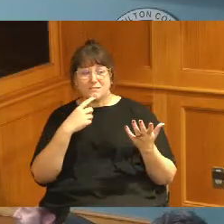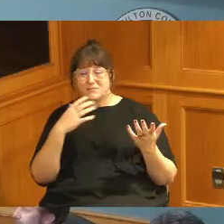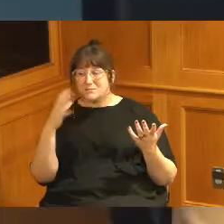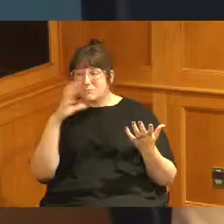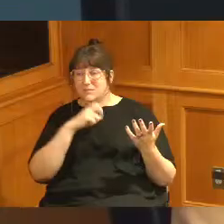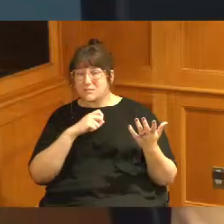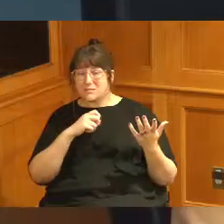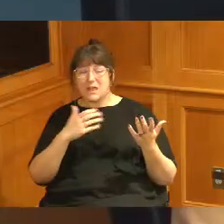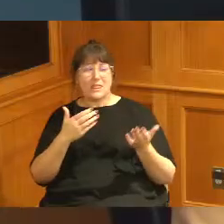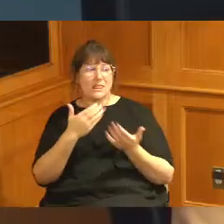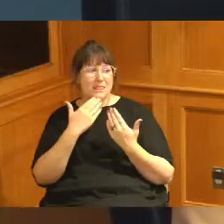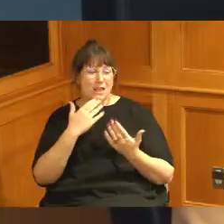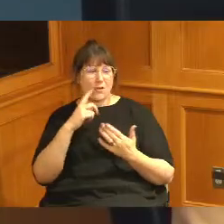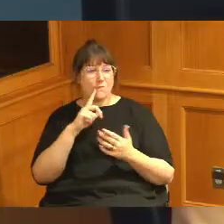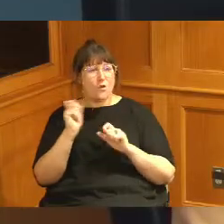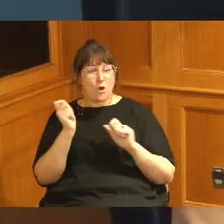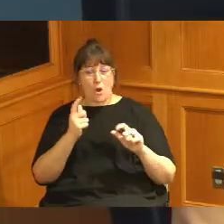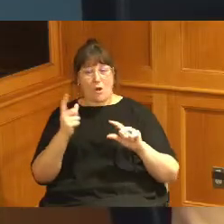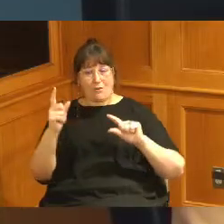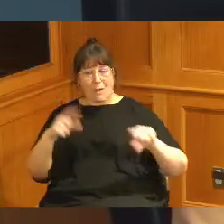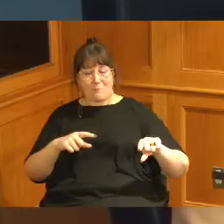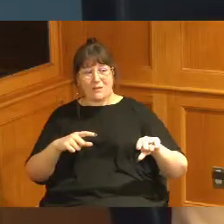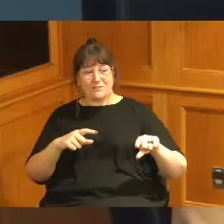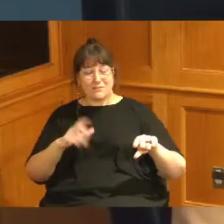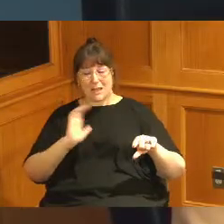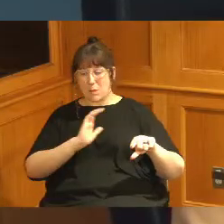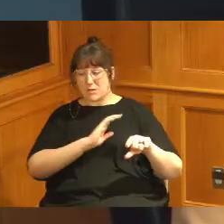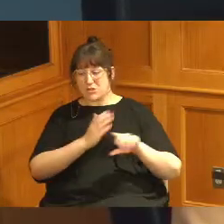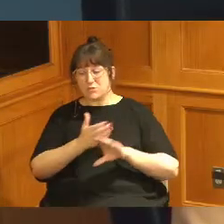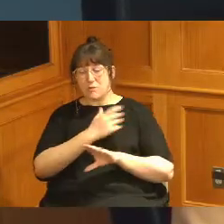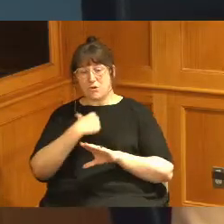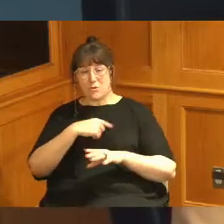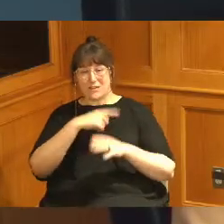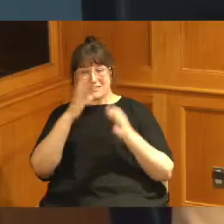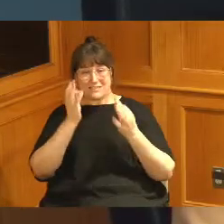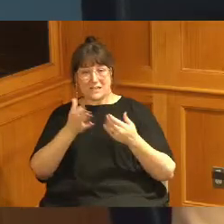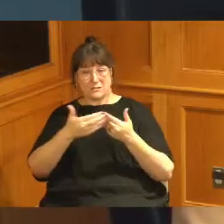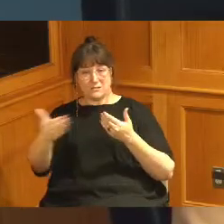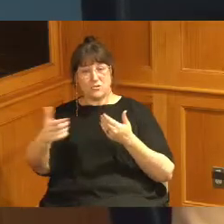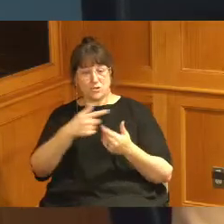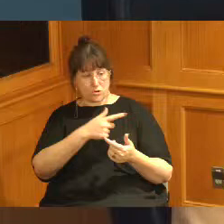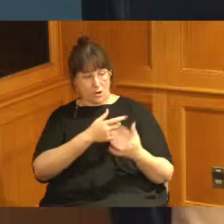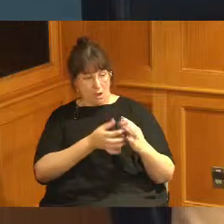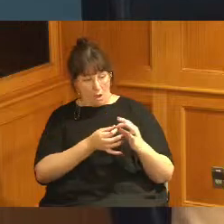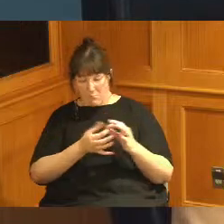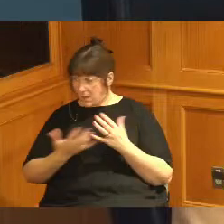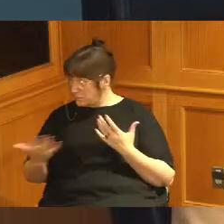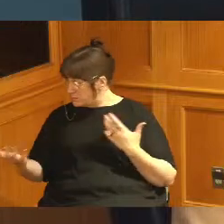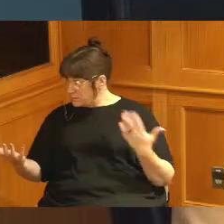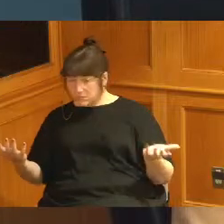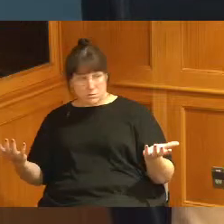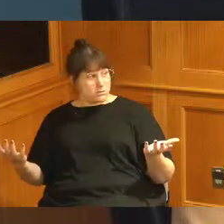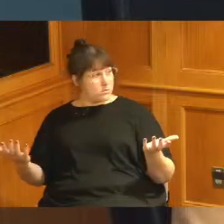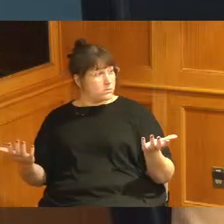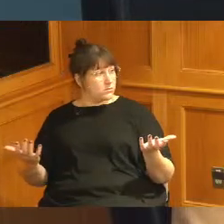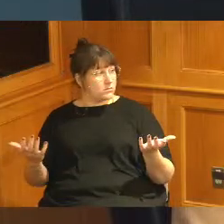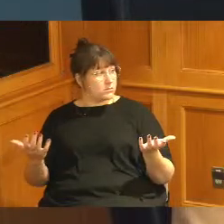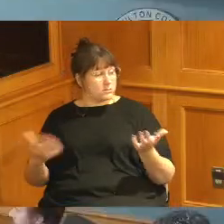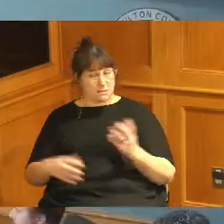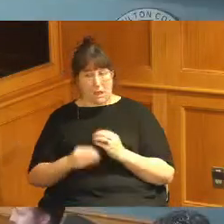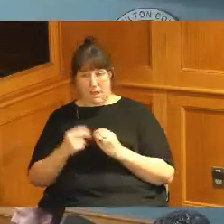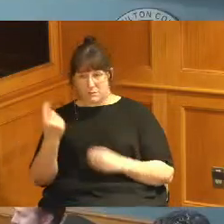for being here. Really appreciate the comments. Commissioners, before we move on, do you have any comments or anything you'd like to